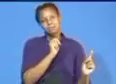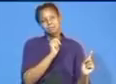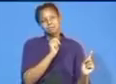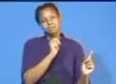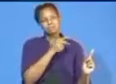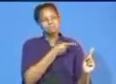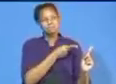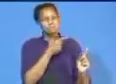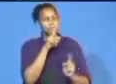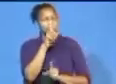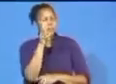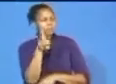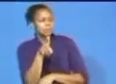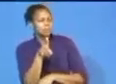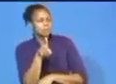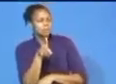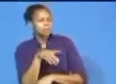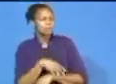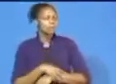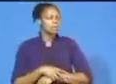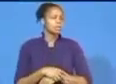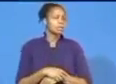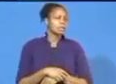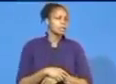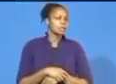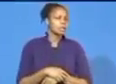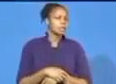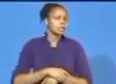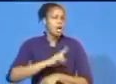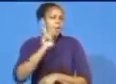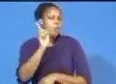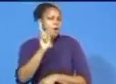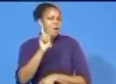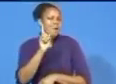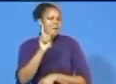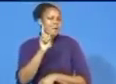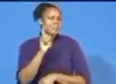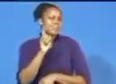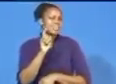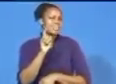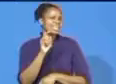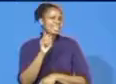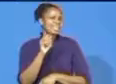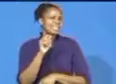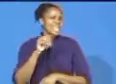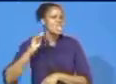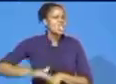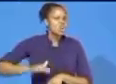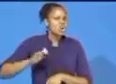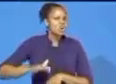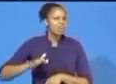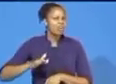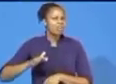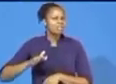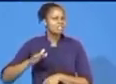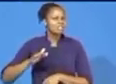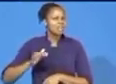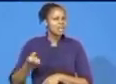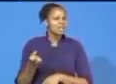Question: where did this little girl get that conviction